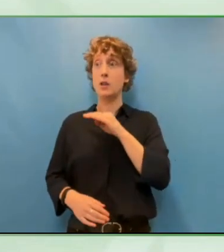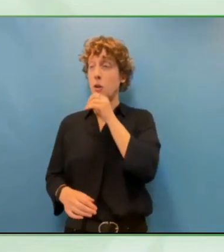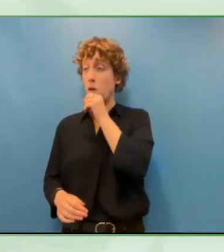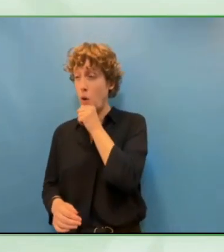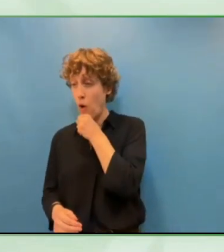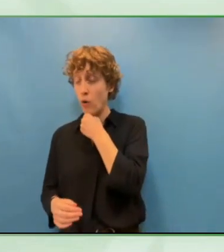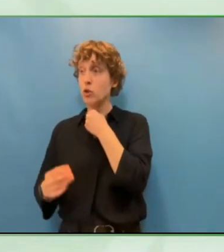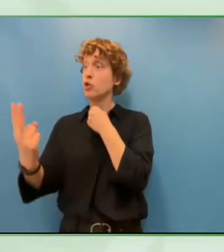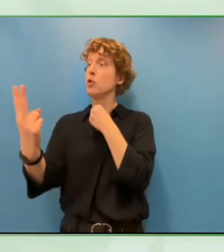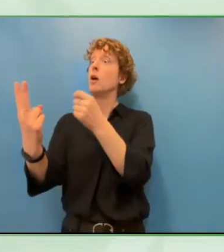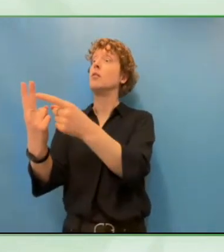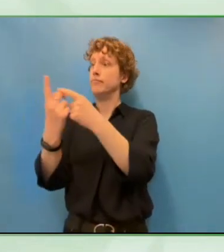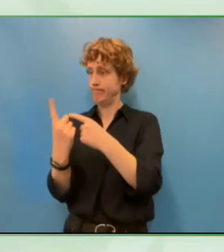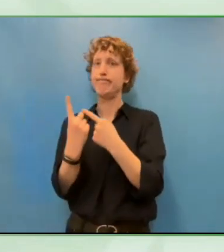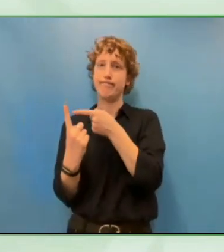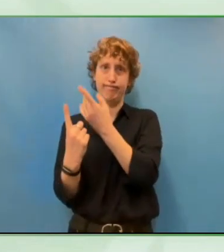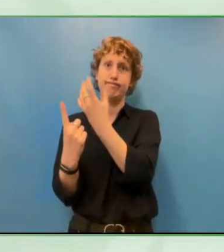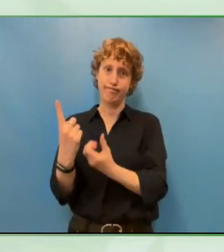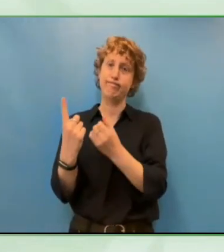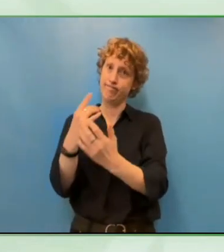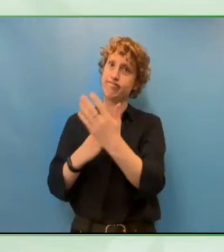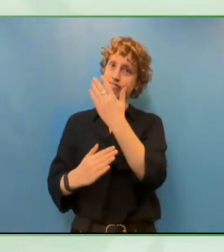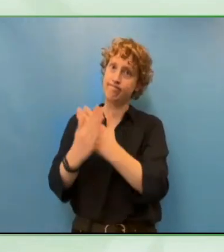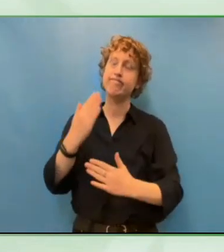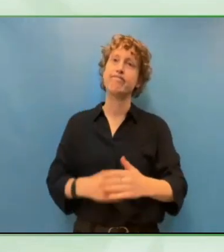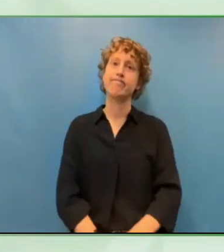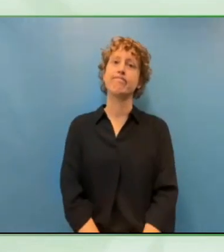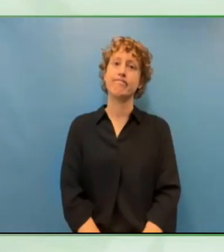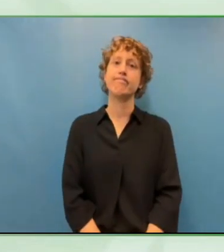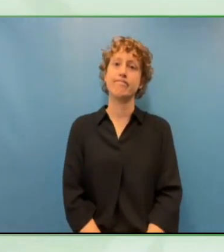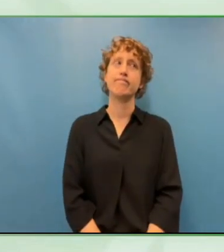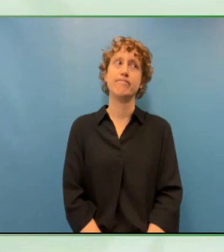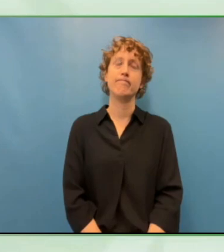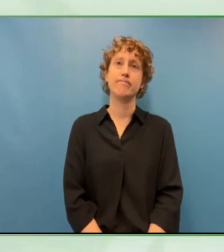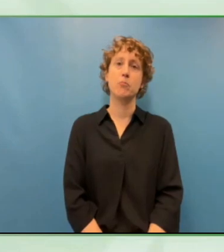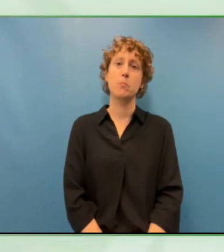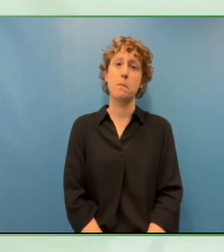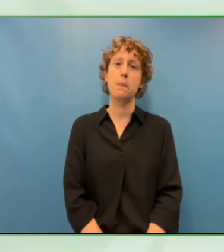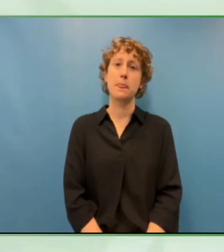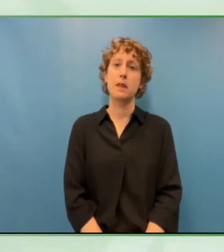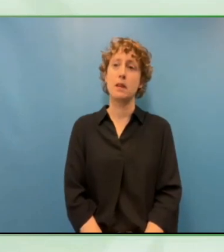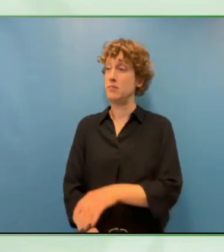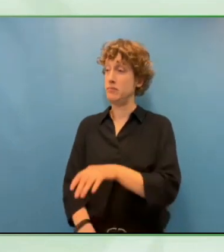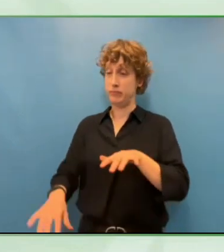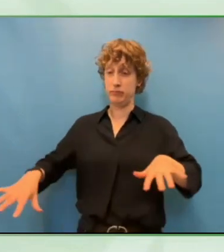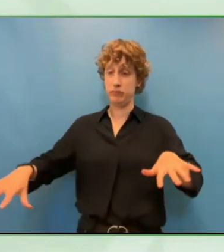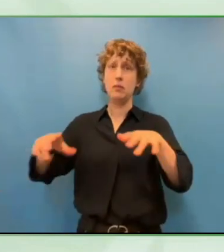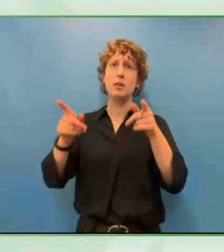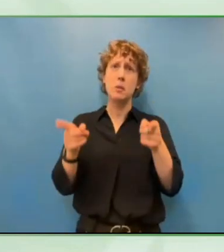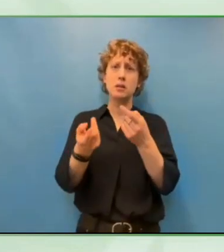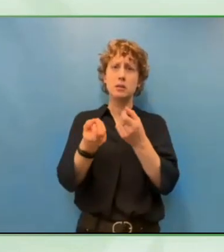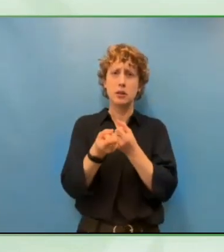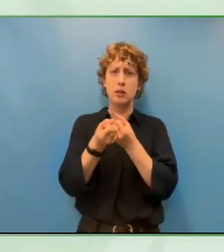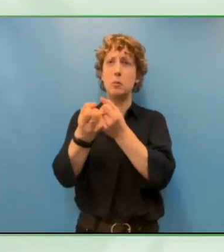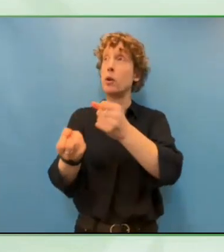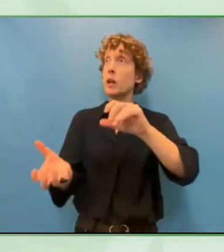people experience a disability. Those groups also need to be supported in the right way when there is a